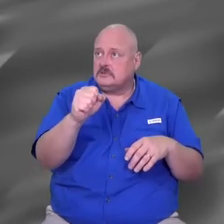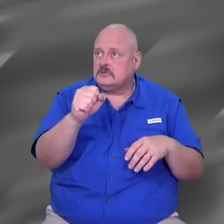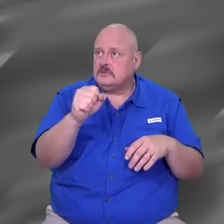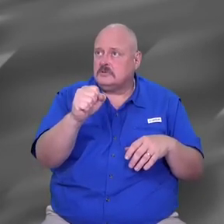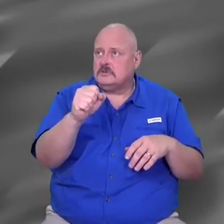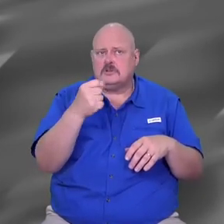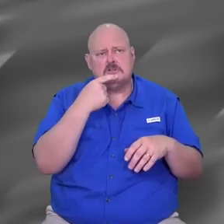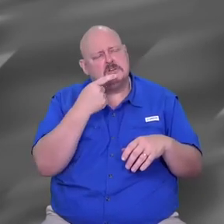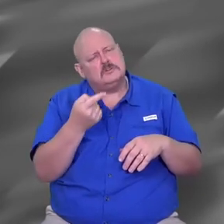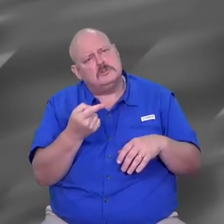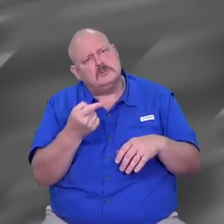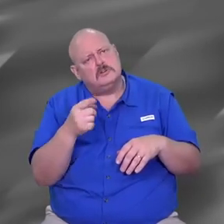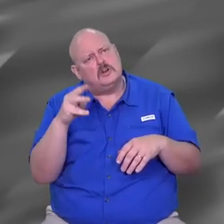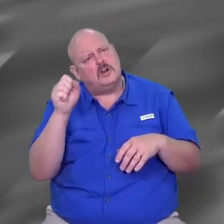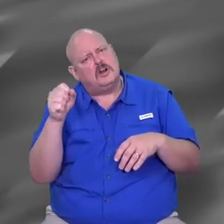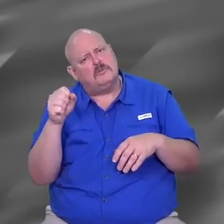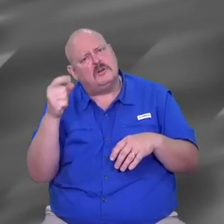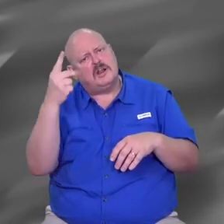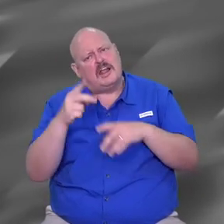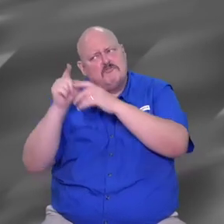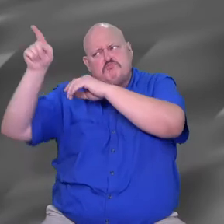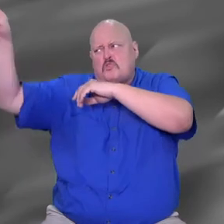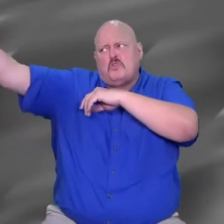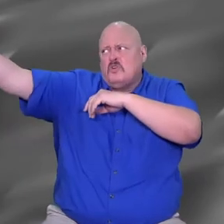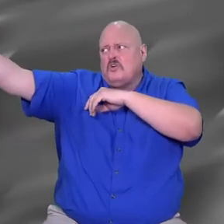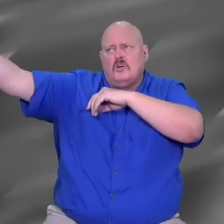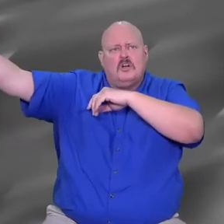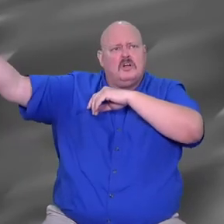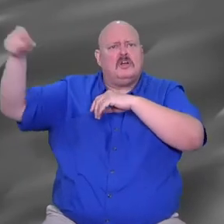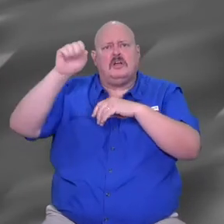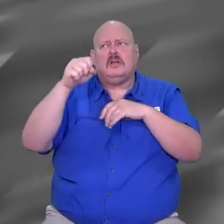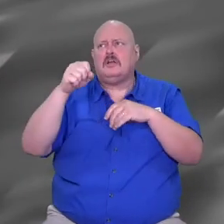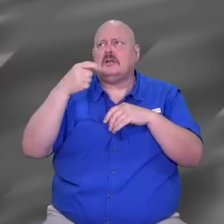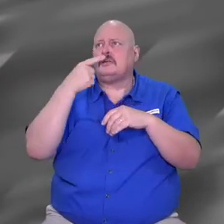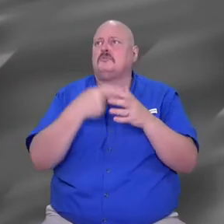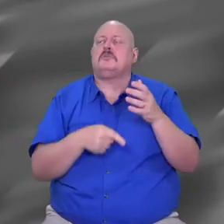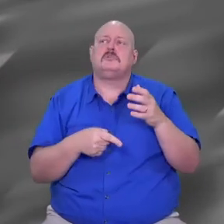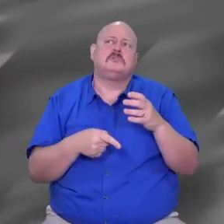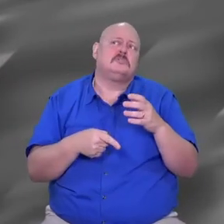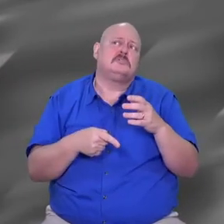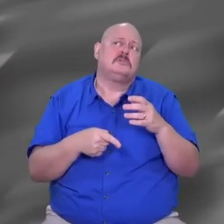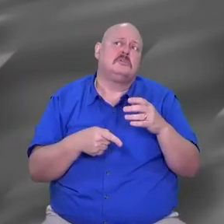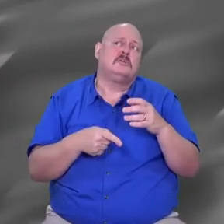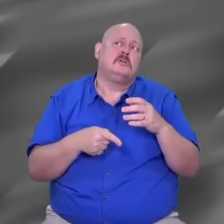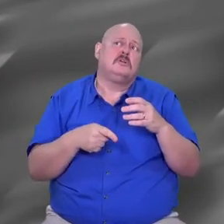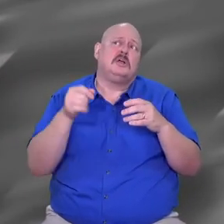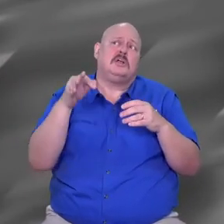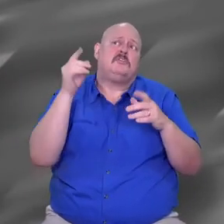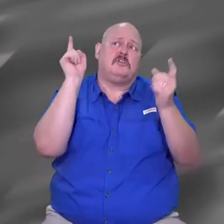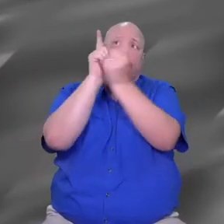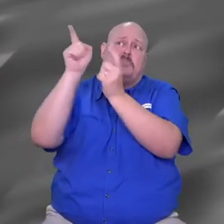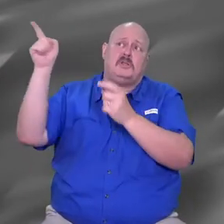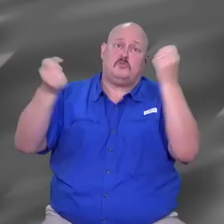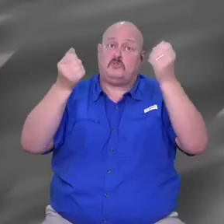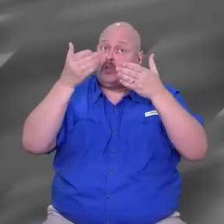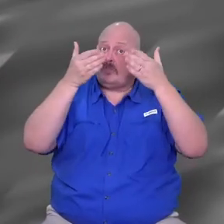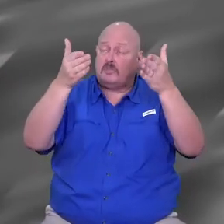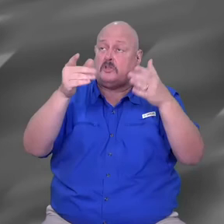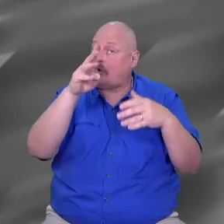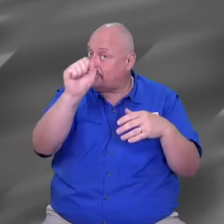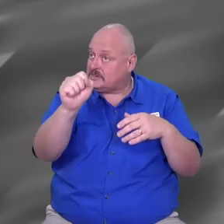I said, the Arby's that's half a mile down the road? He said, yeah. I said, I tell you what. I said, if you'll meet me at the drive-thru at